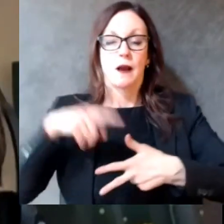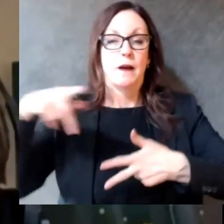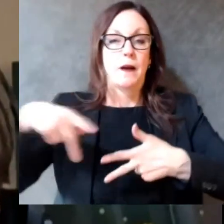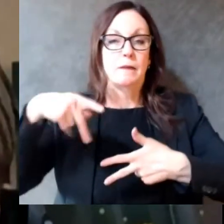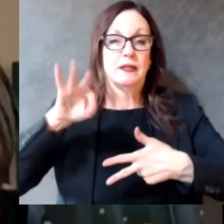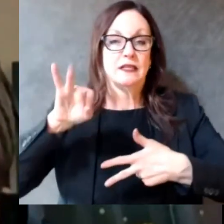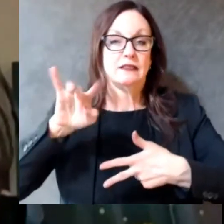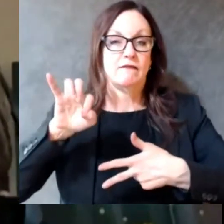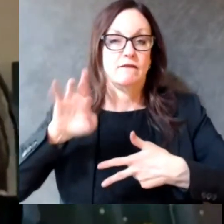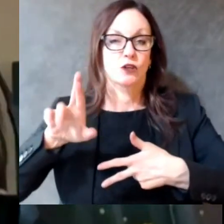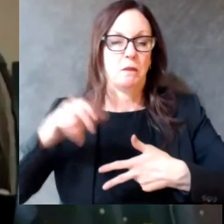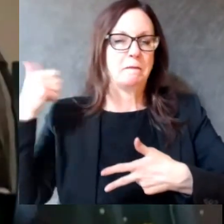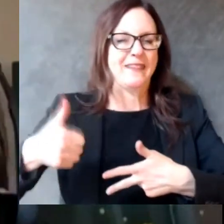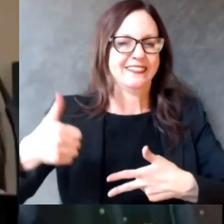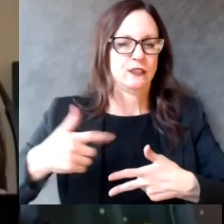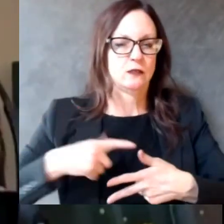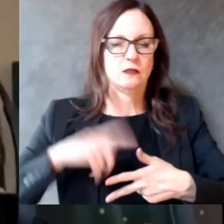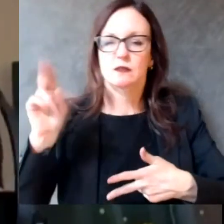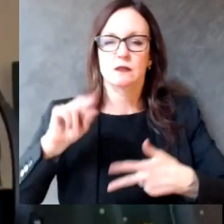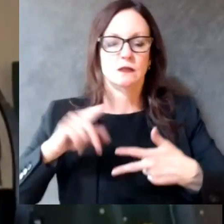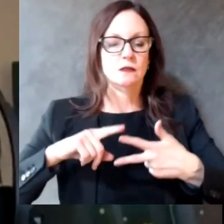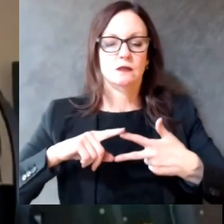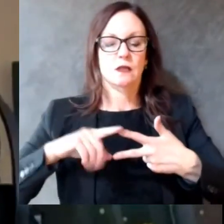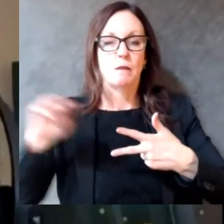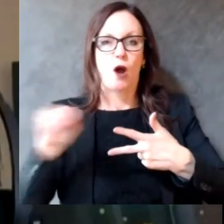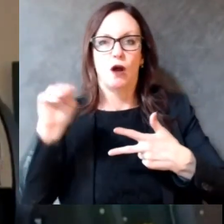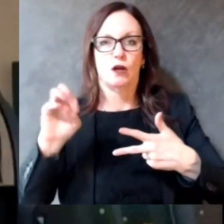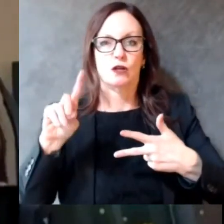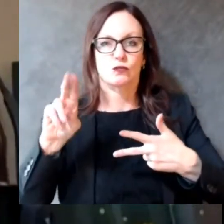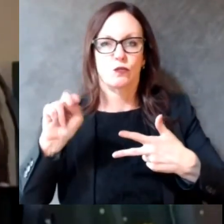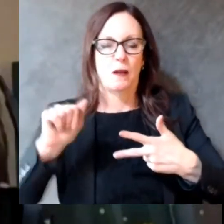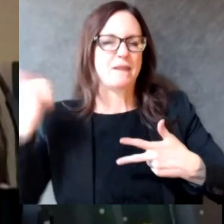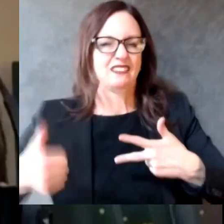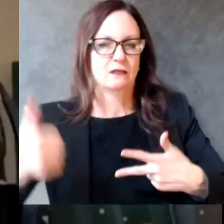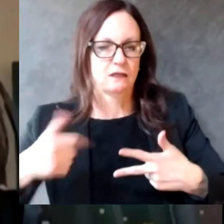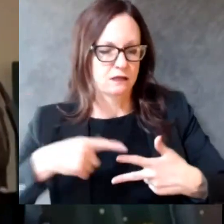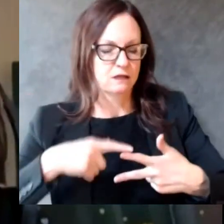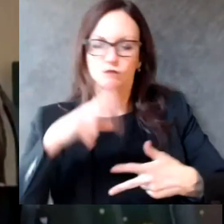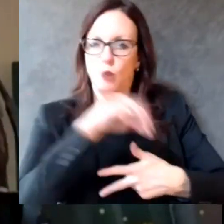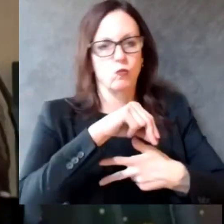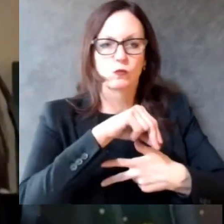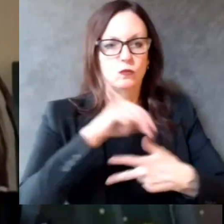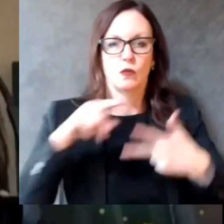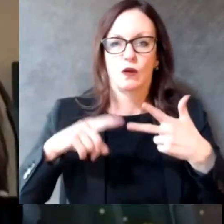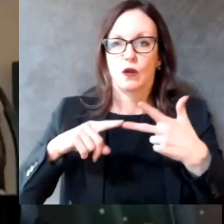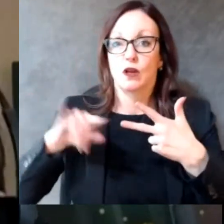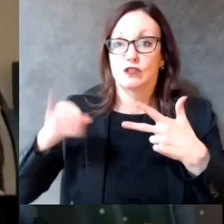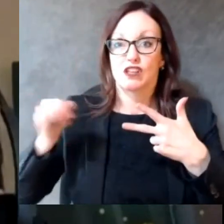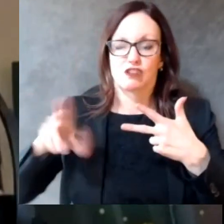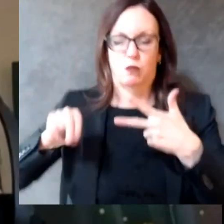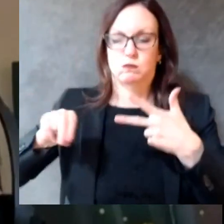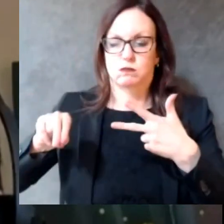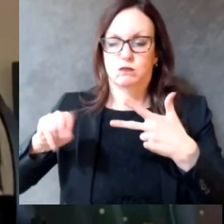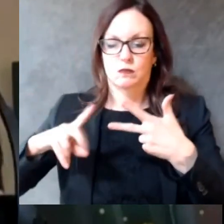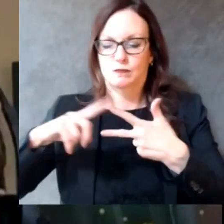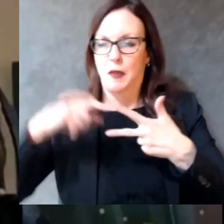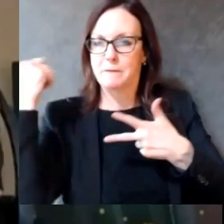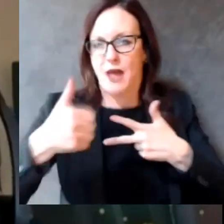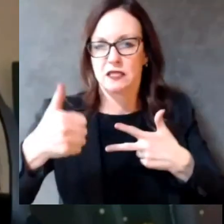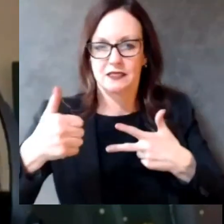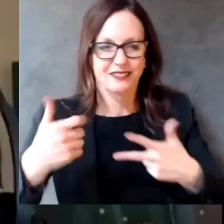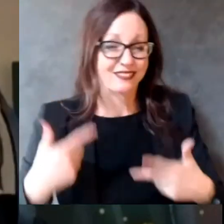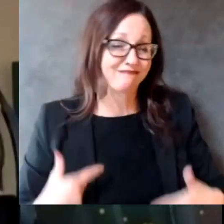J&J vaccine is back because they only want one shot, and they do not want to have to do a multi-dose